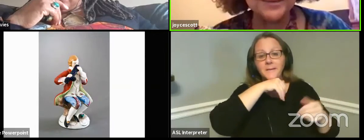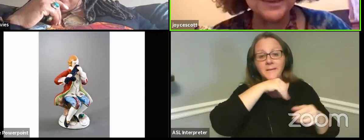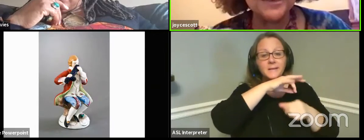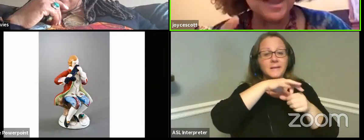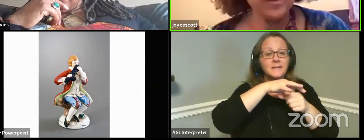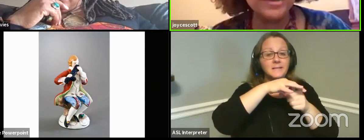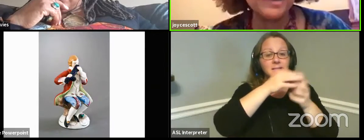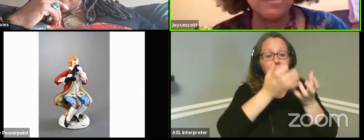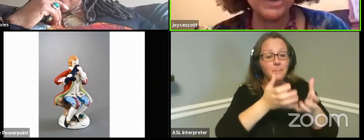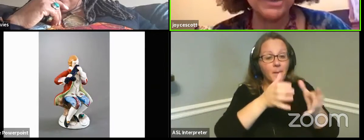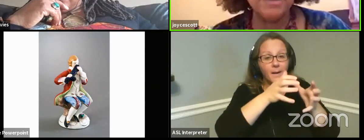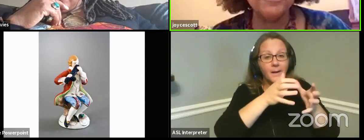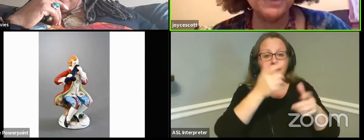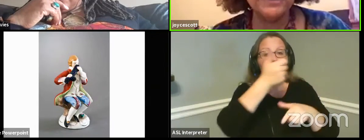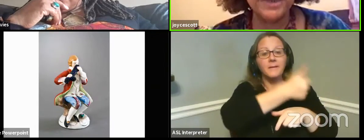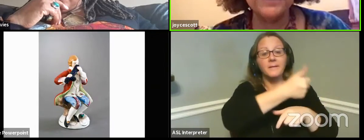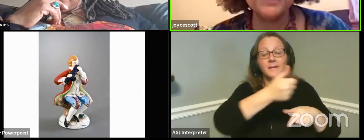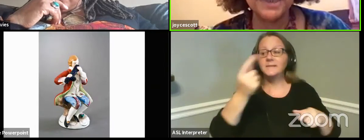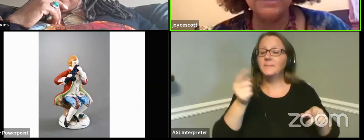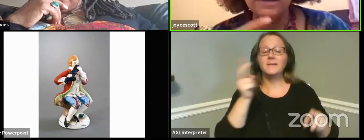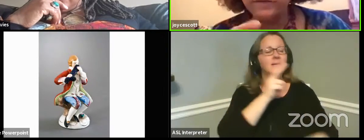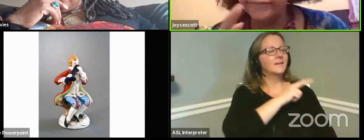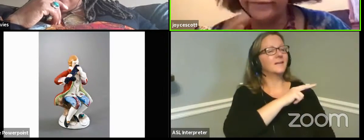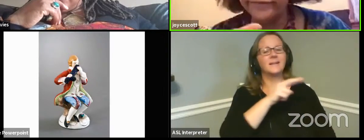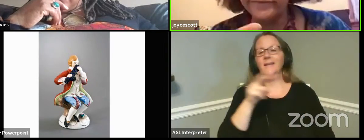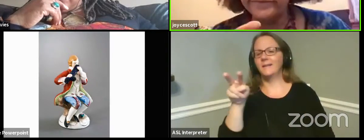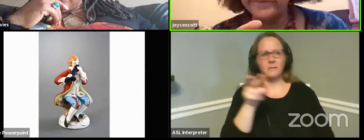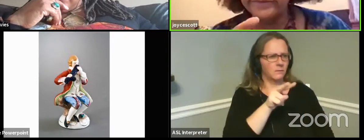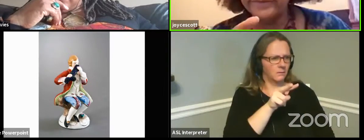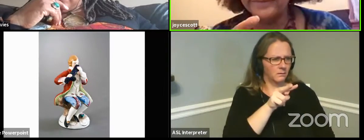and things. And then when someone comes in, they say,